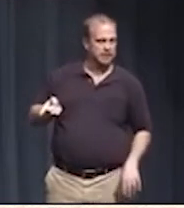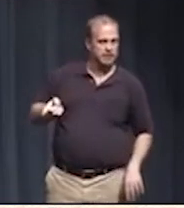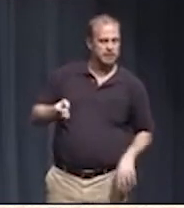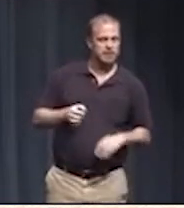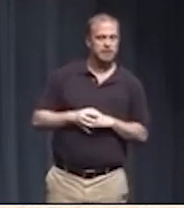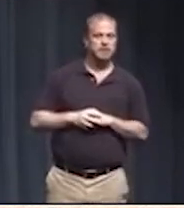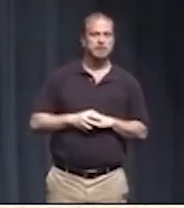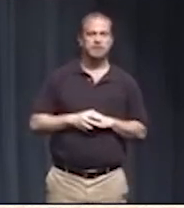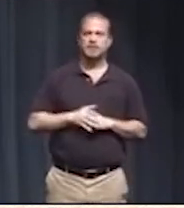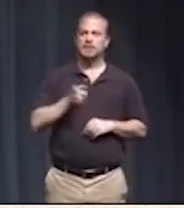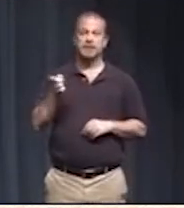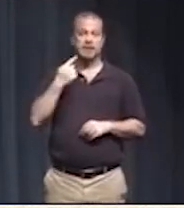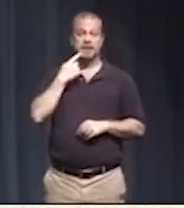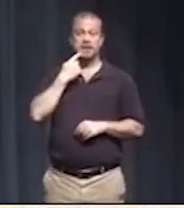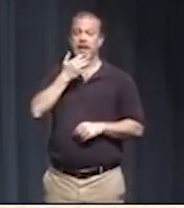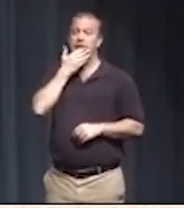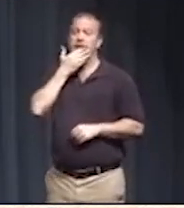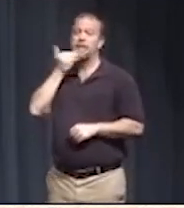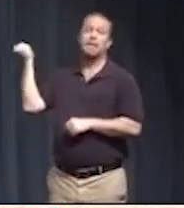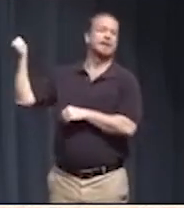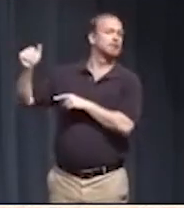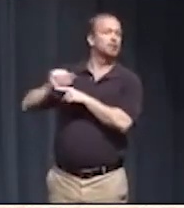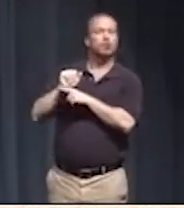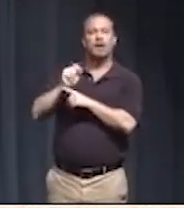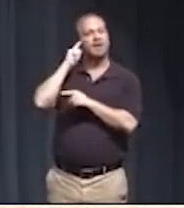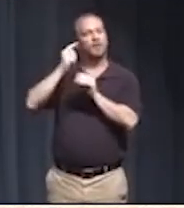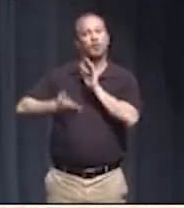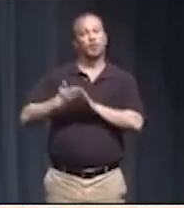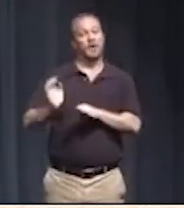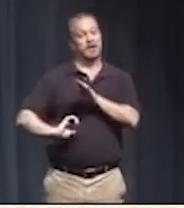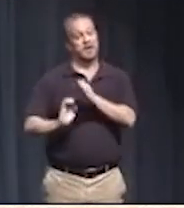Said it was the best training in the world for running an elementary school, by the way.